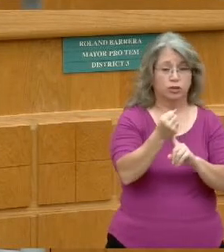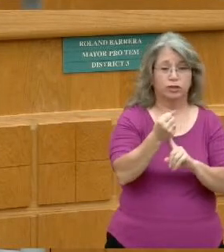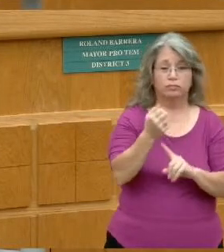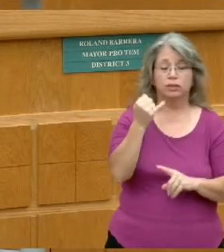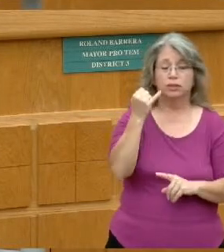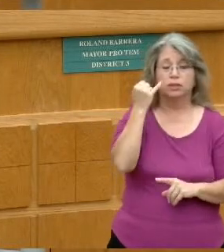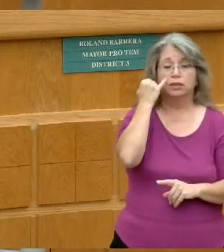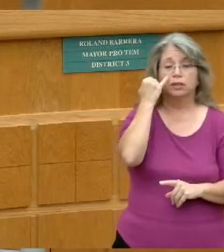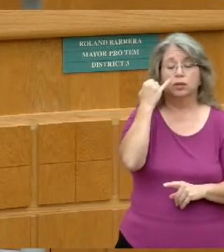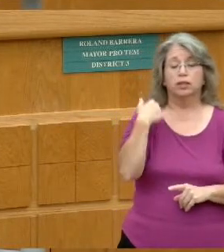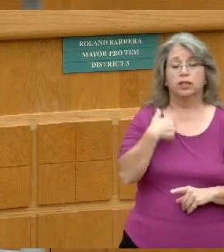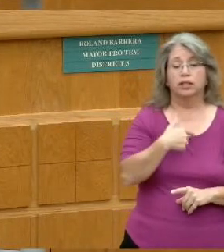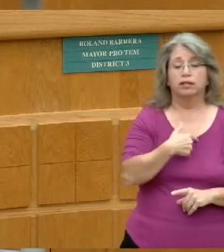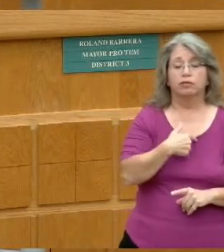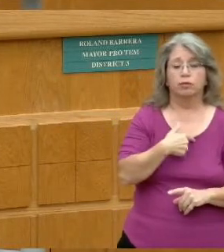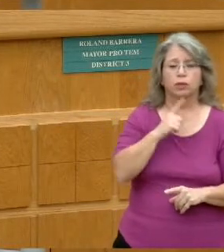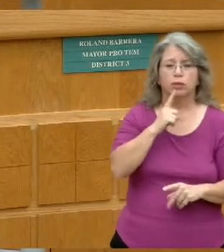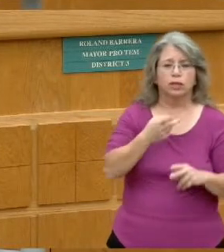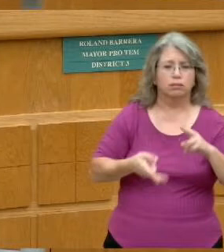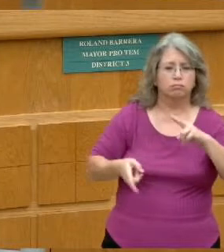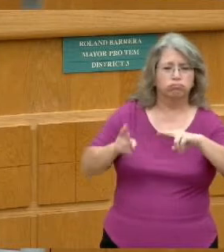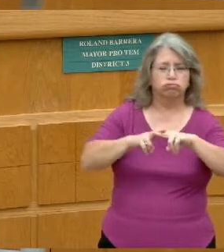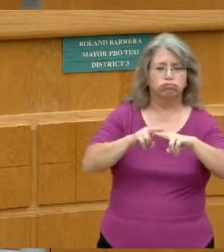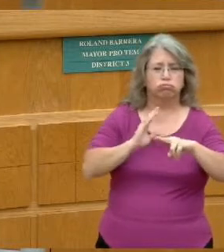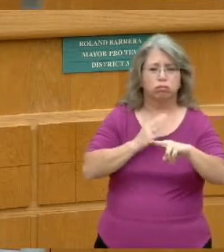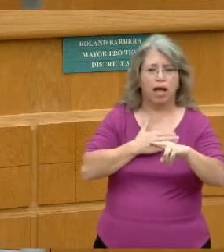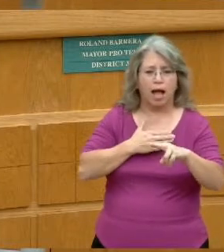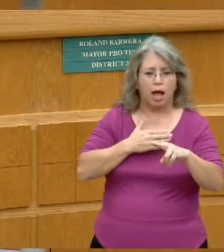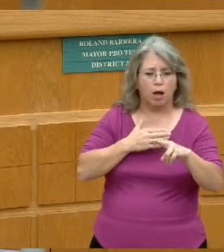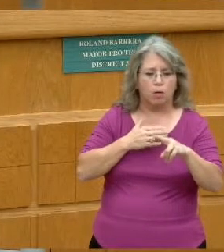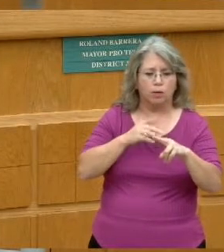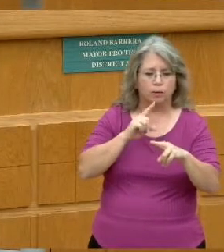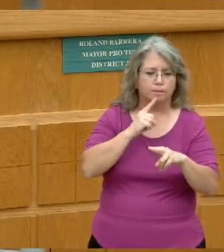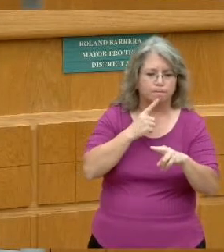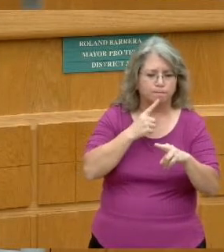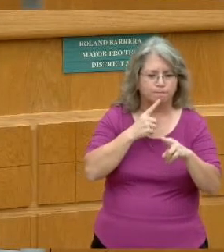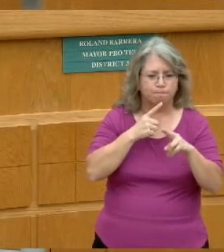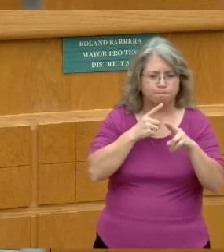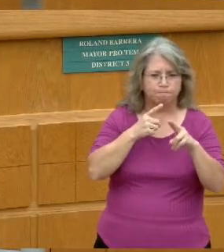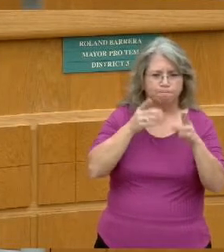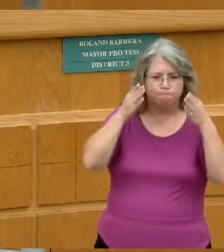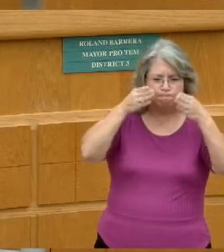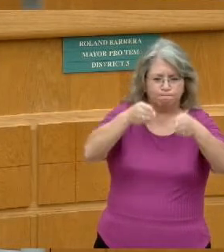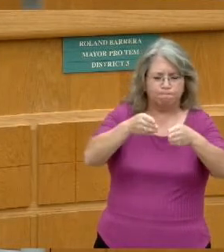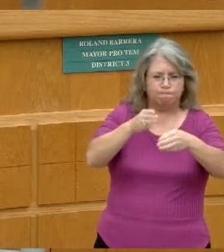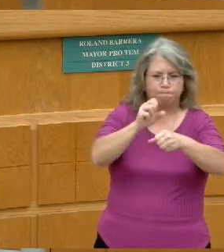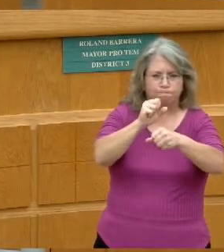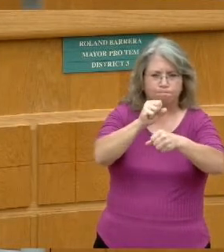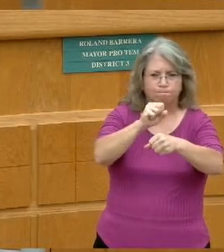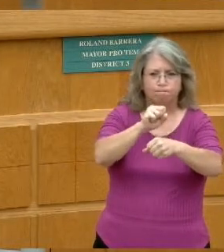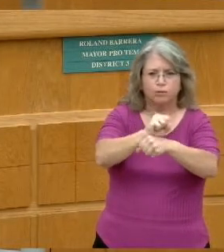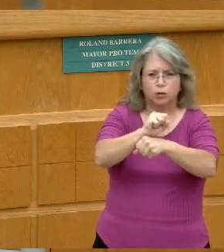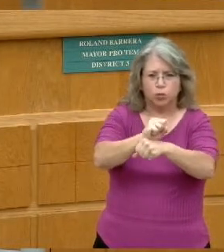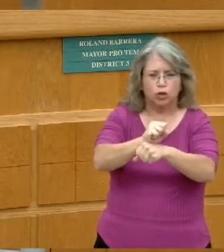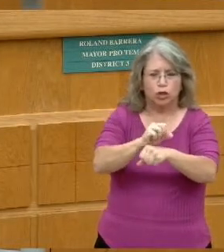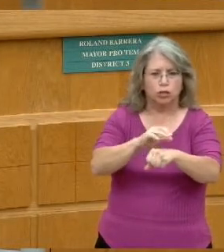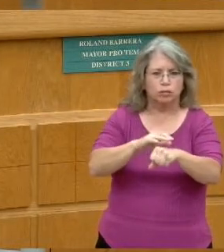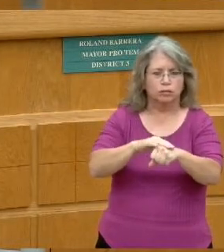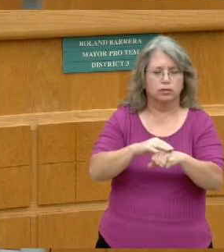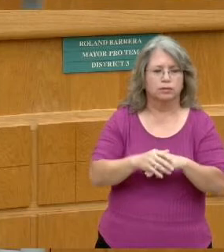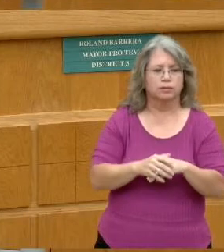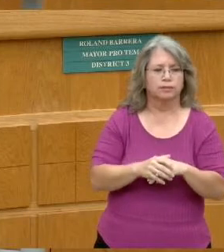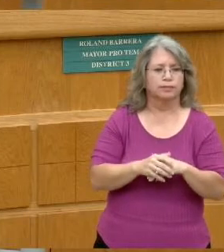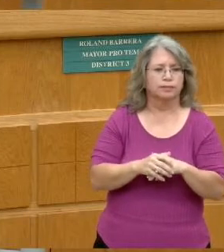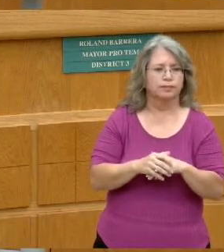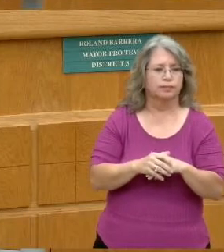offset the transmission rate, the effectiveness of reducing the transmission rate that we're losing by rolling back stay-at-home